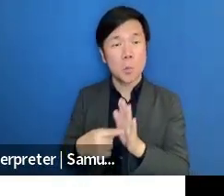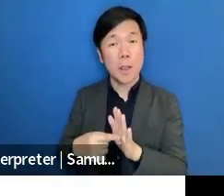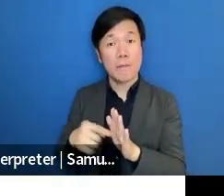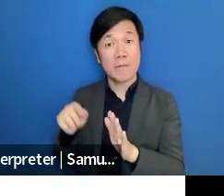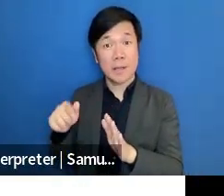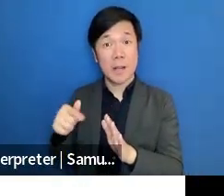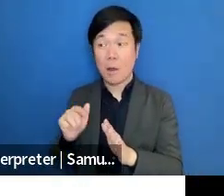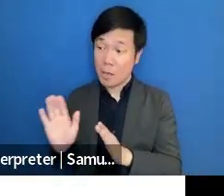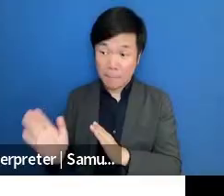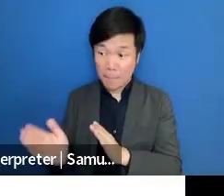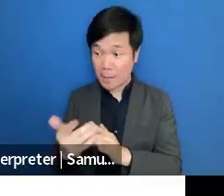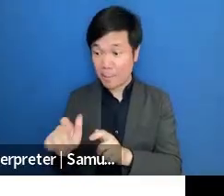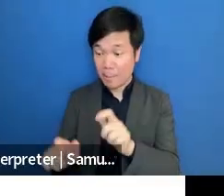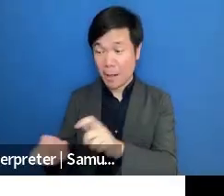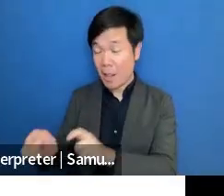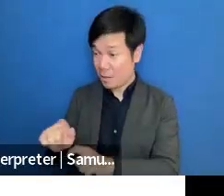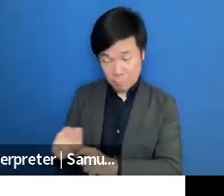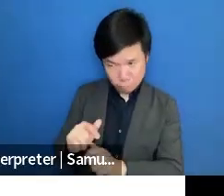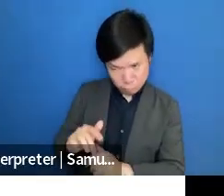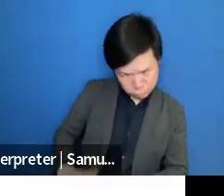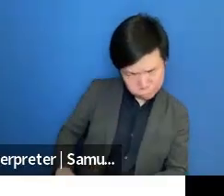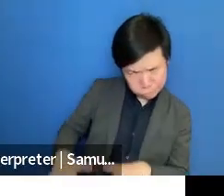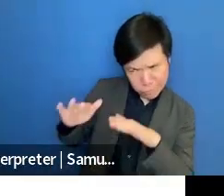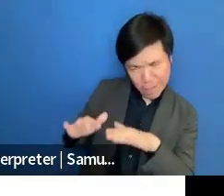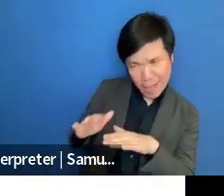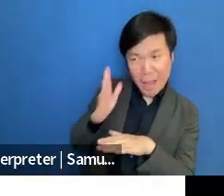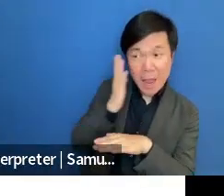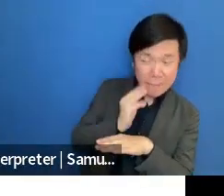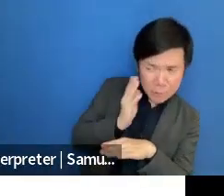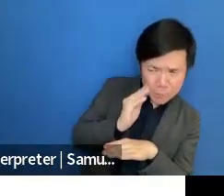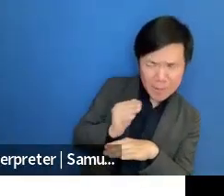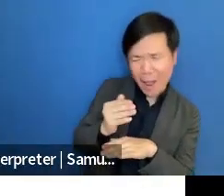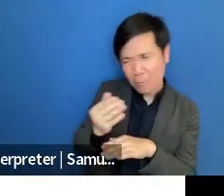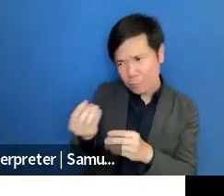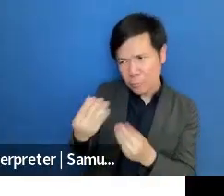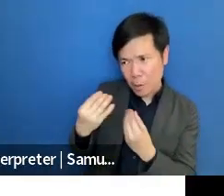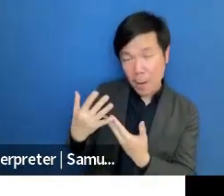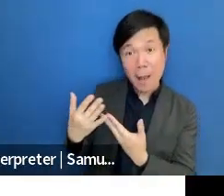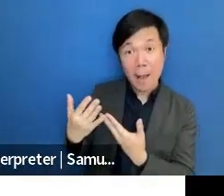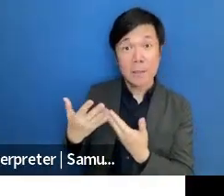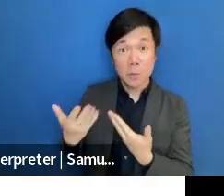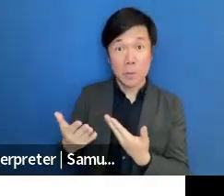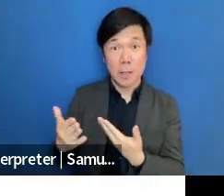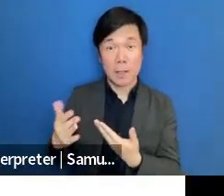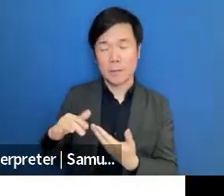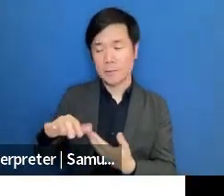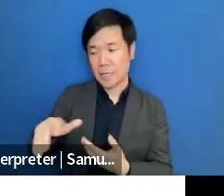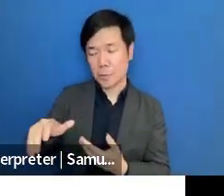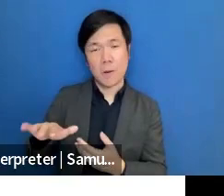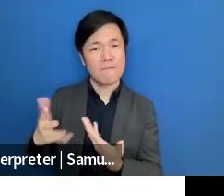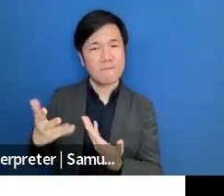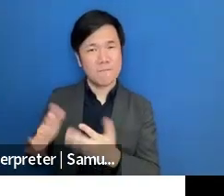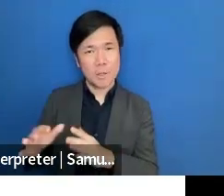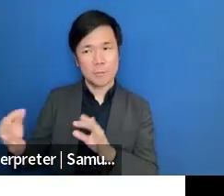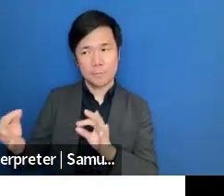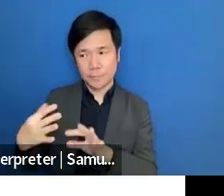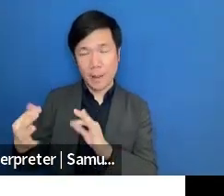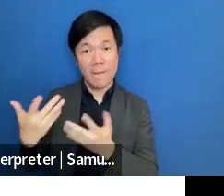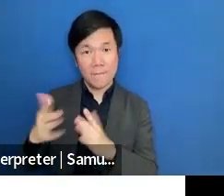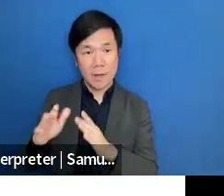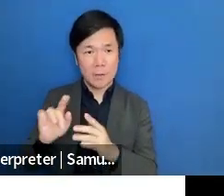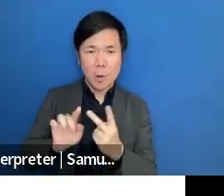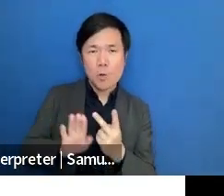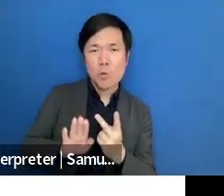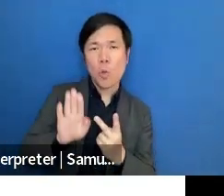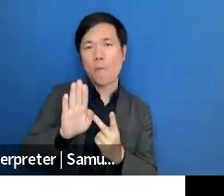lived experiences. We have moved to communities. Here in Uganda, we've moved to communities like Northeast Karamoja,